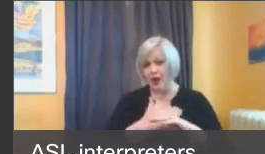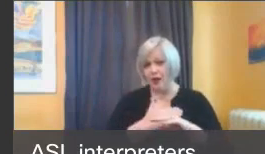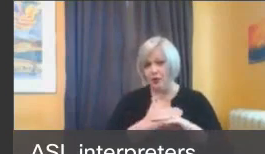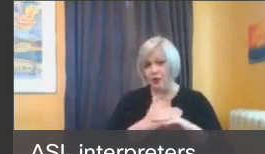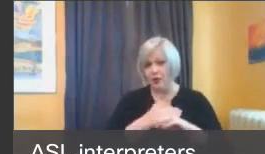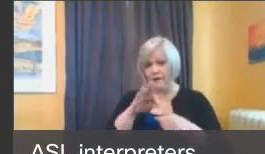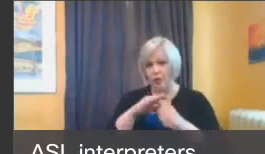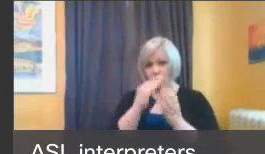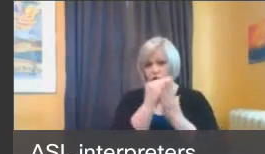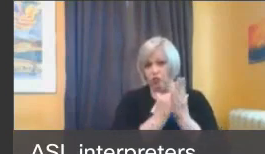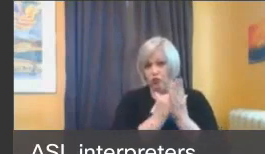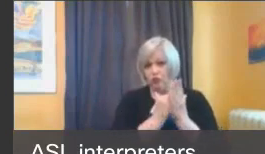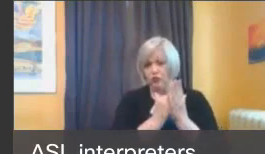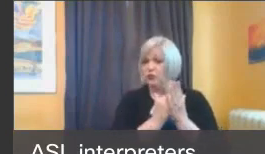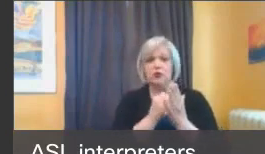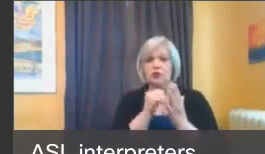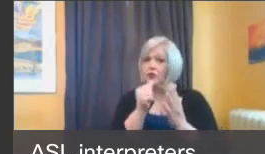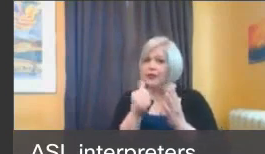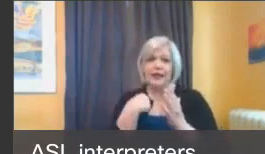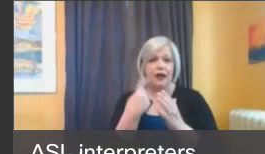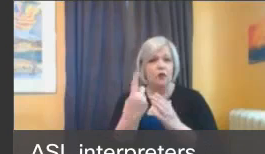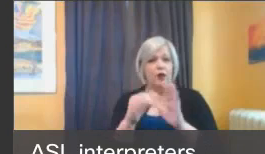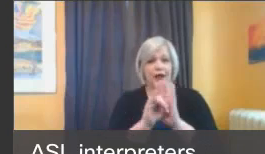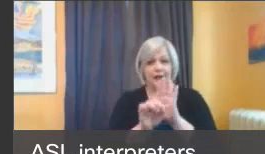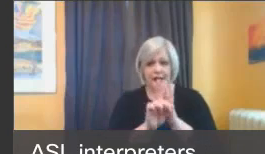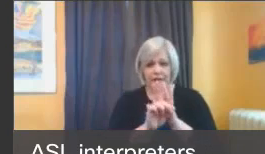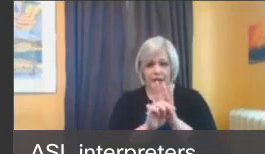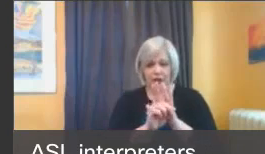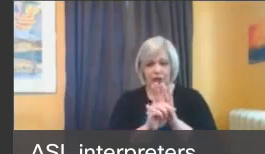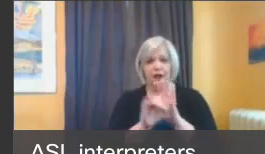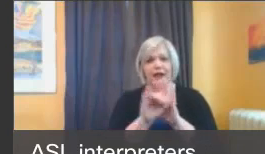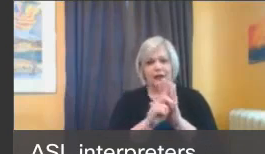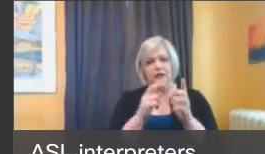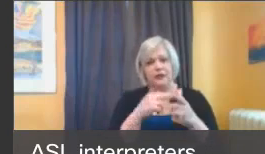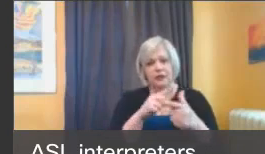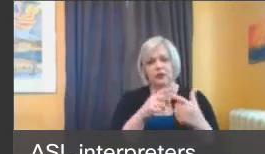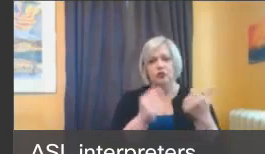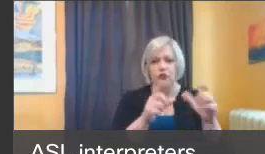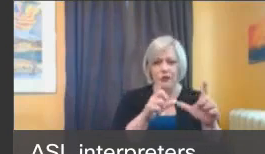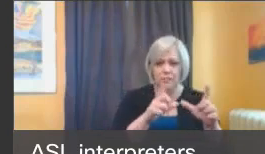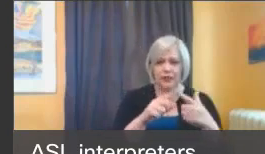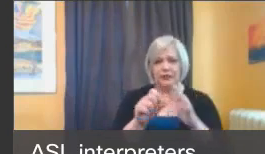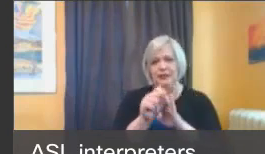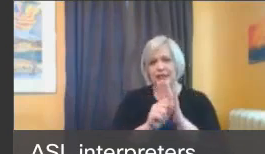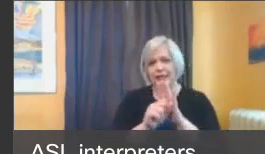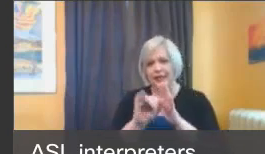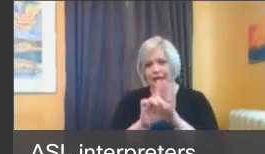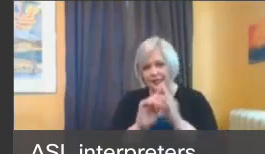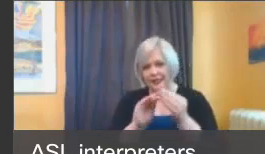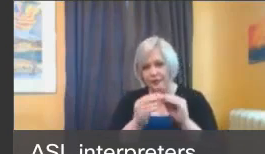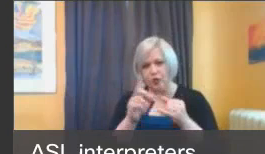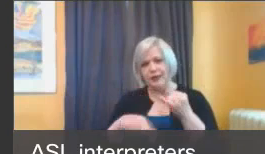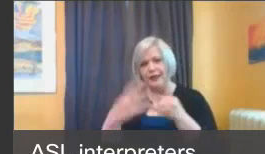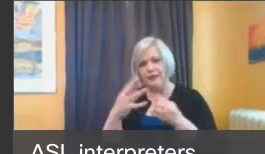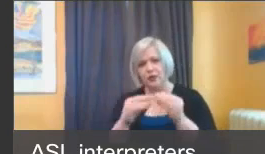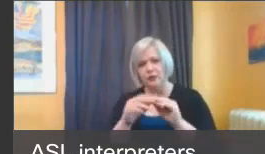on our voter rolls who did not have one of those identifiers. The identifiers being either a driver's license number, state ID number, or the last four of their